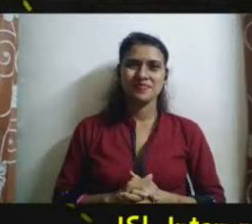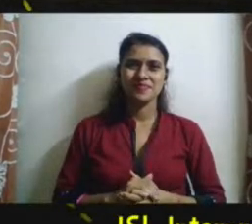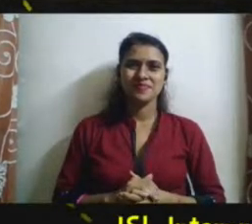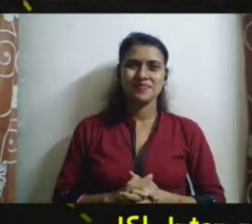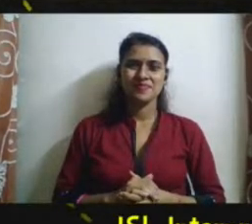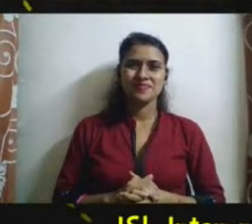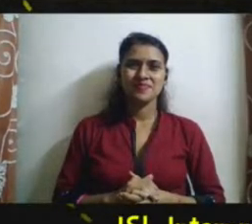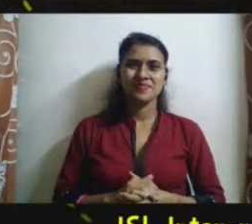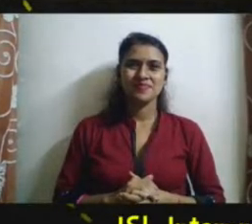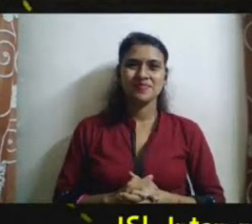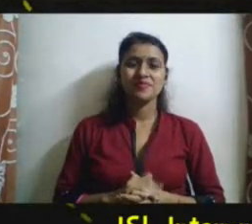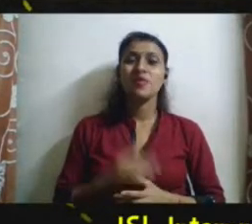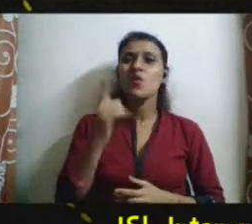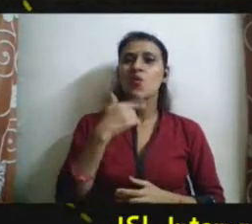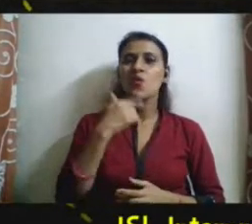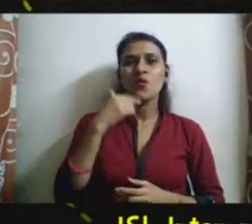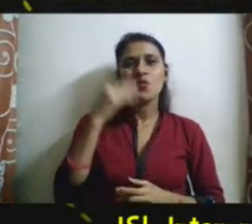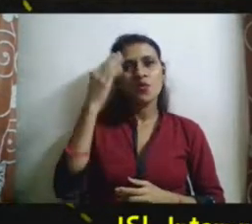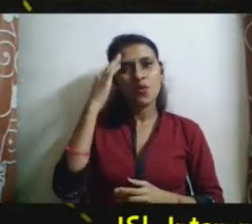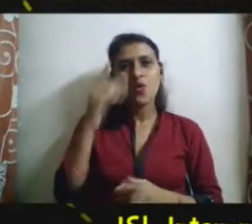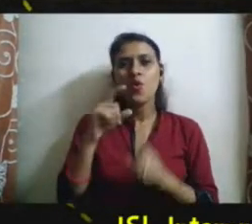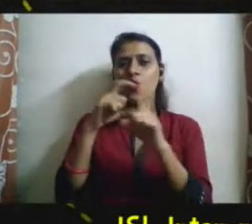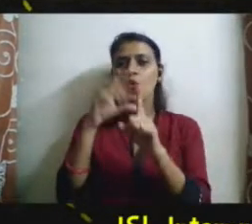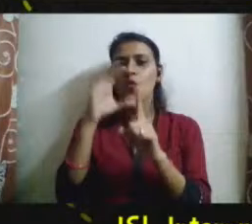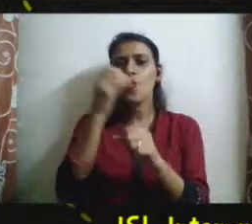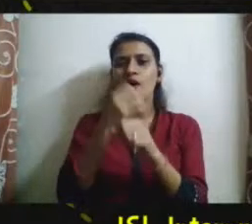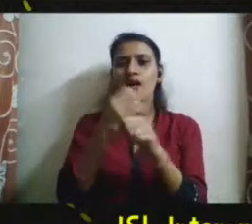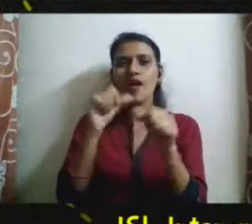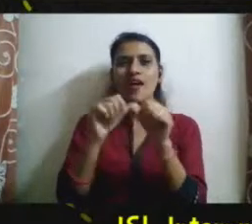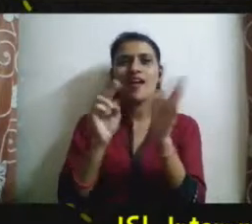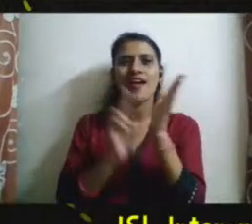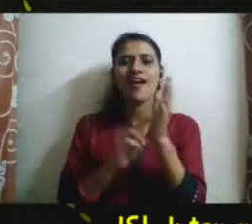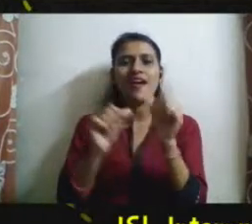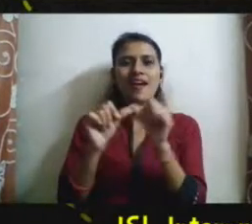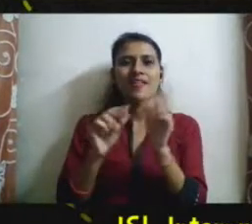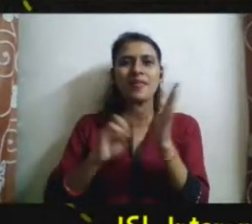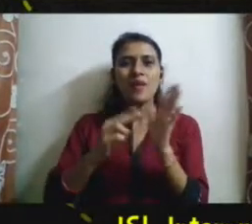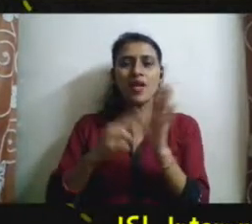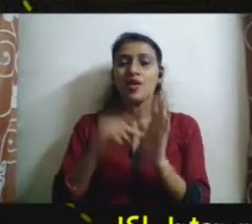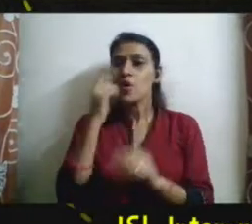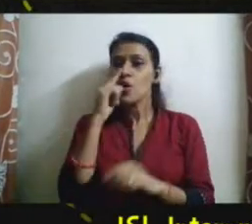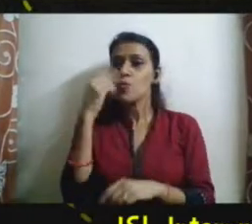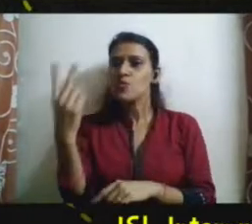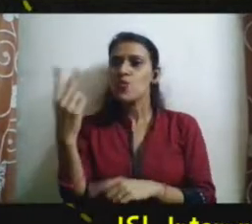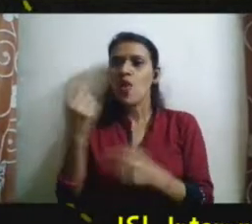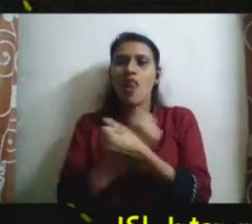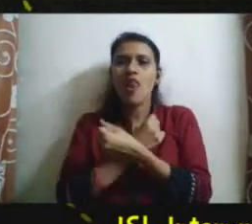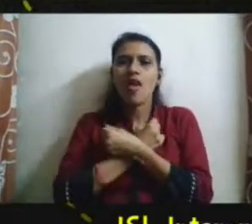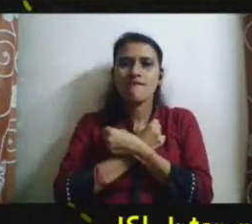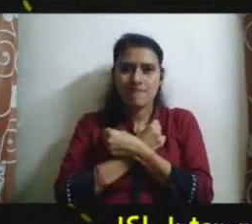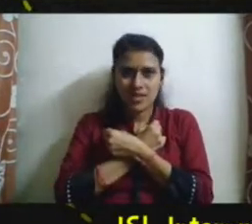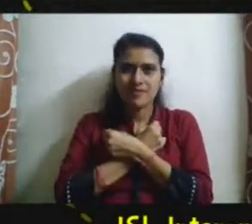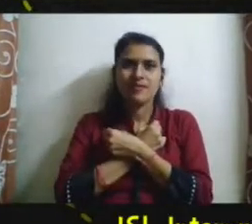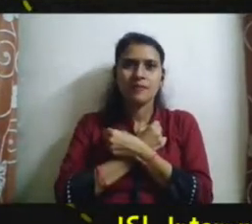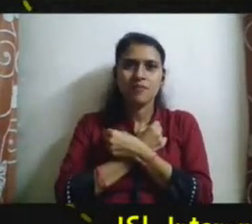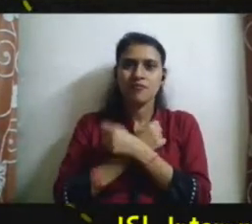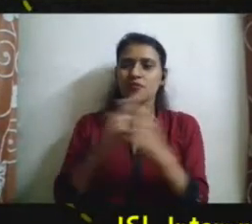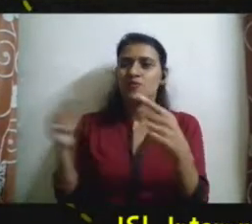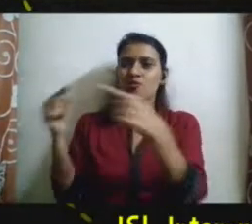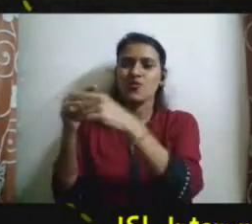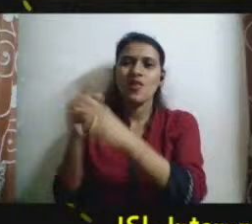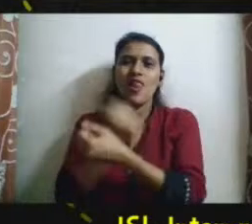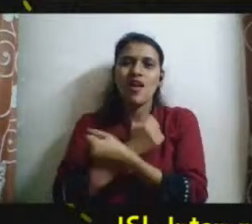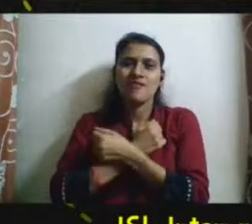For those who don't know, actually, the term dogana is often two women who are lovers address each other as dogana, right?